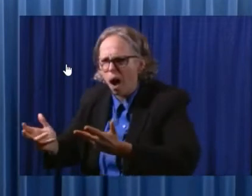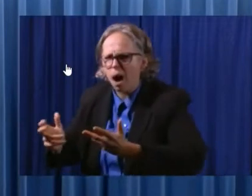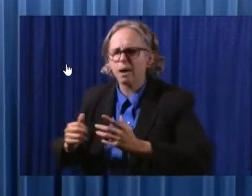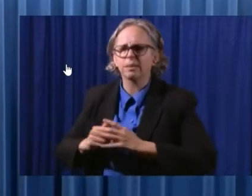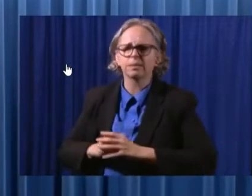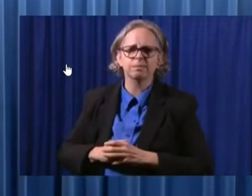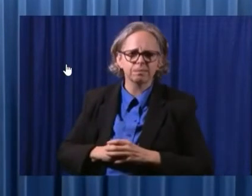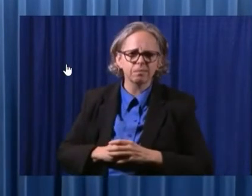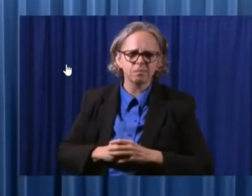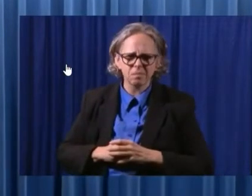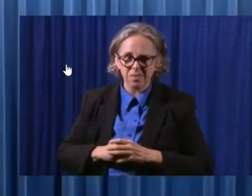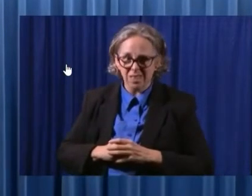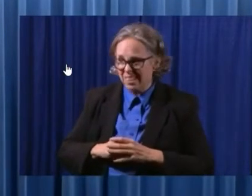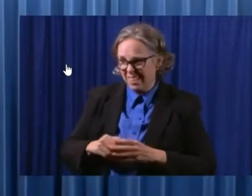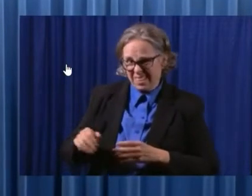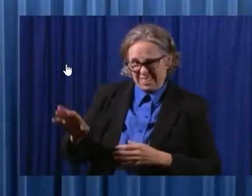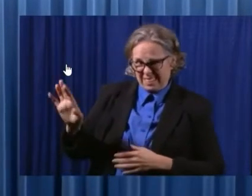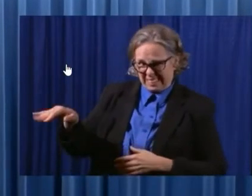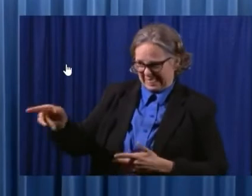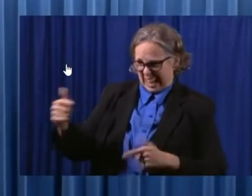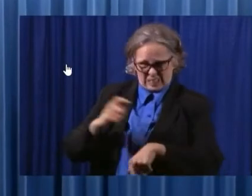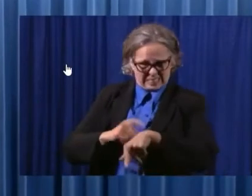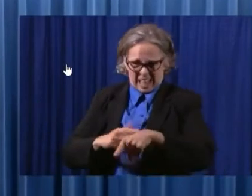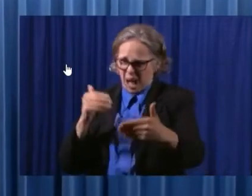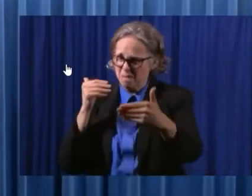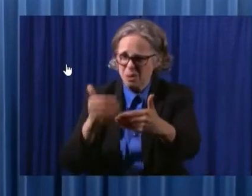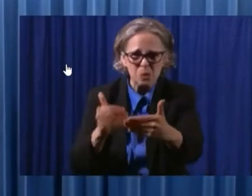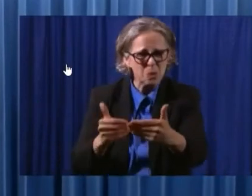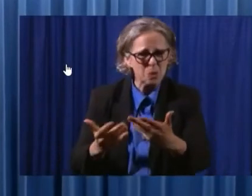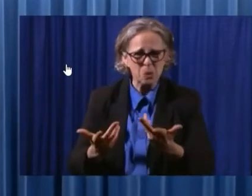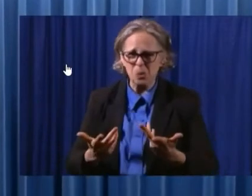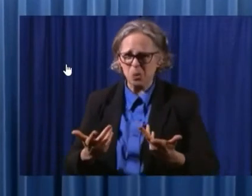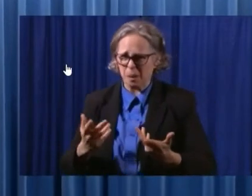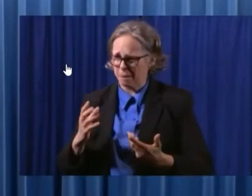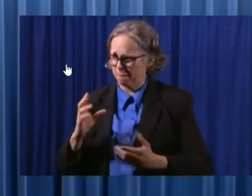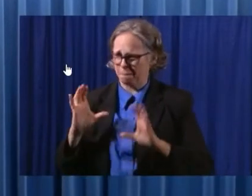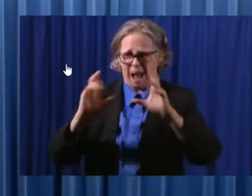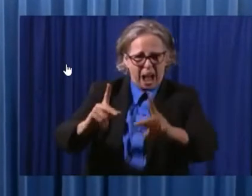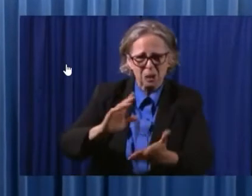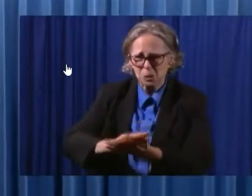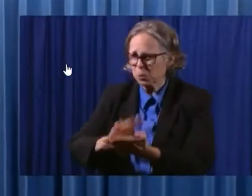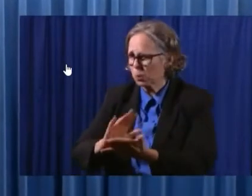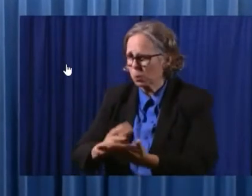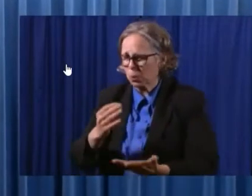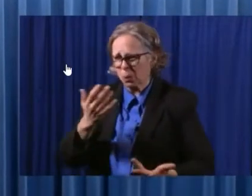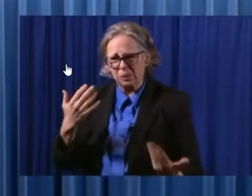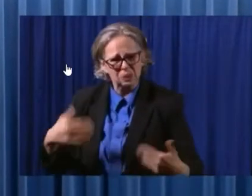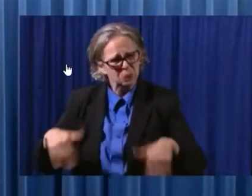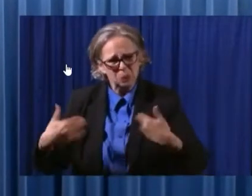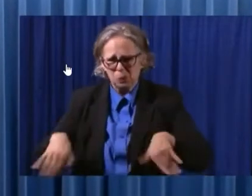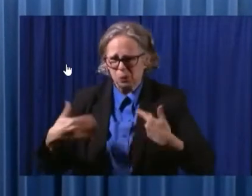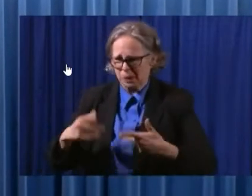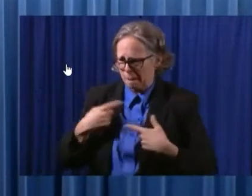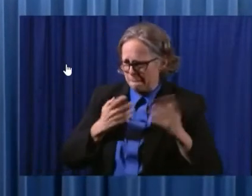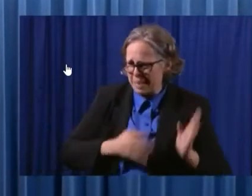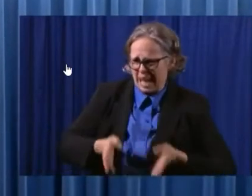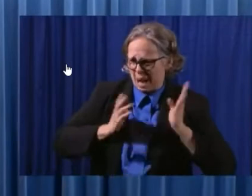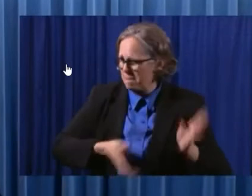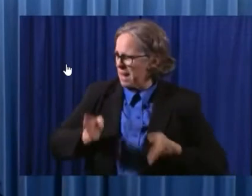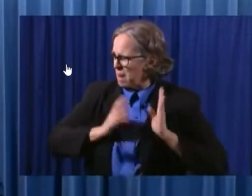we now are really in the very heavy process of planning, the schools are to get